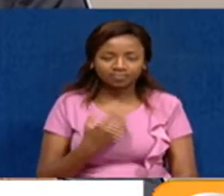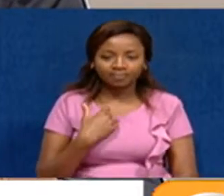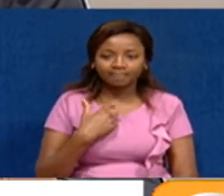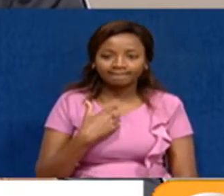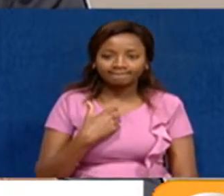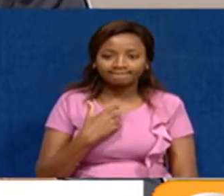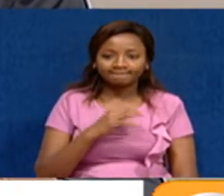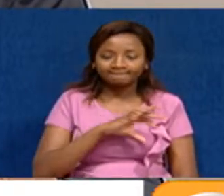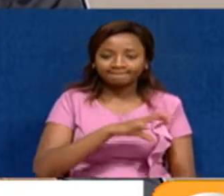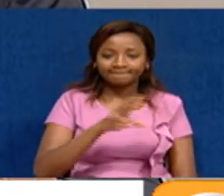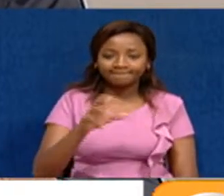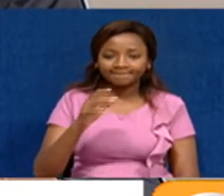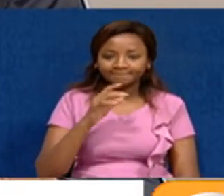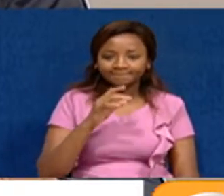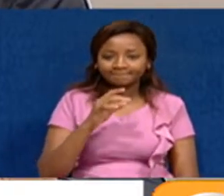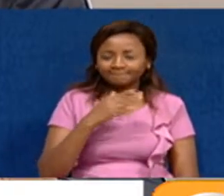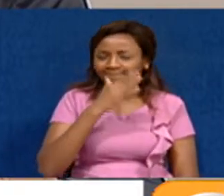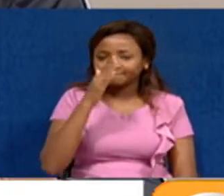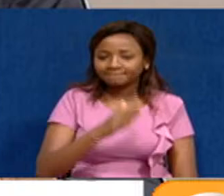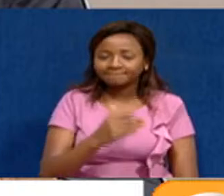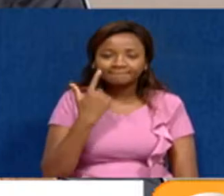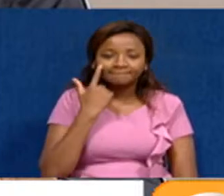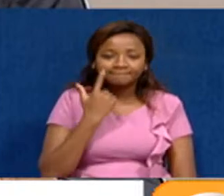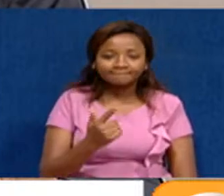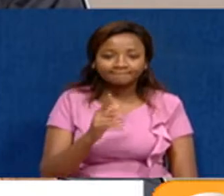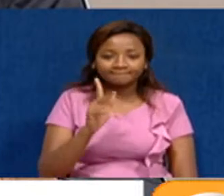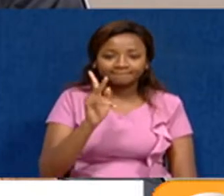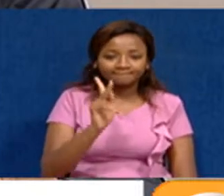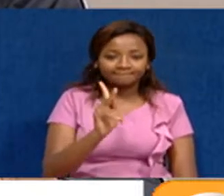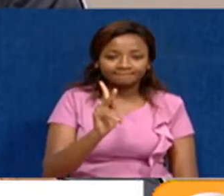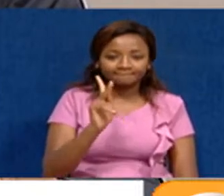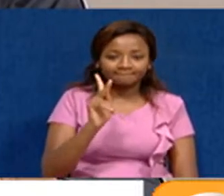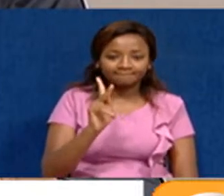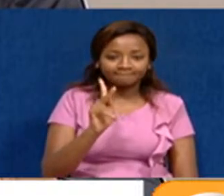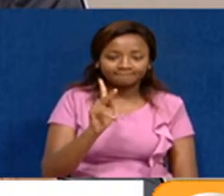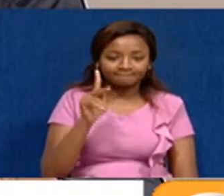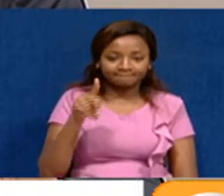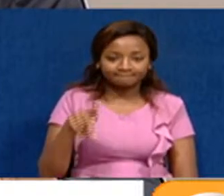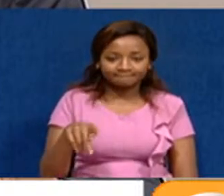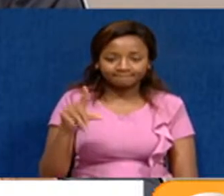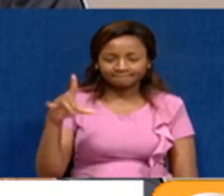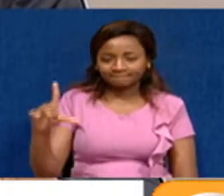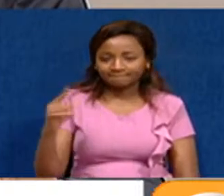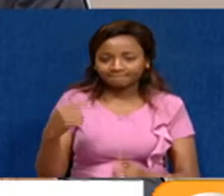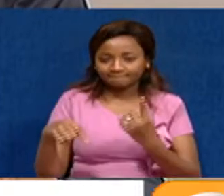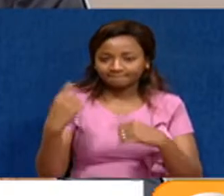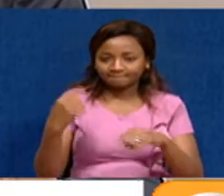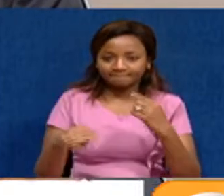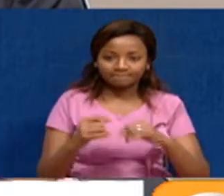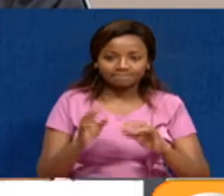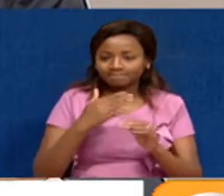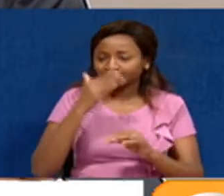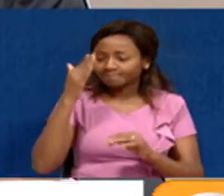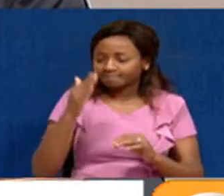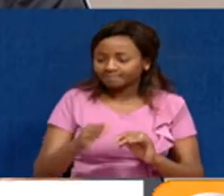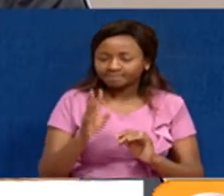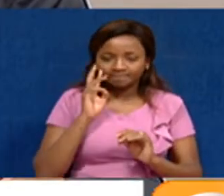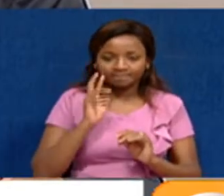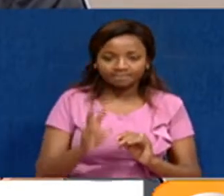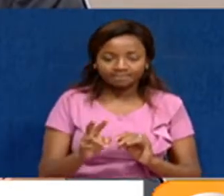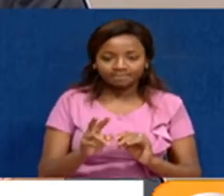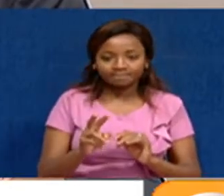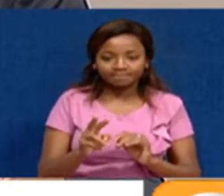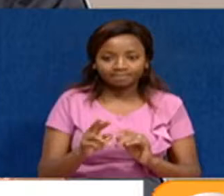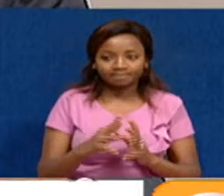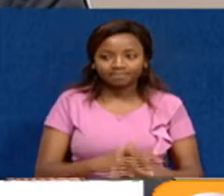even seen a Kenya Premier League match for 58 years. They've never seen an internal